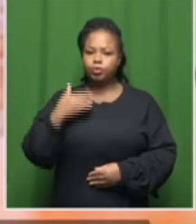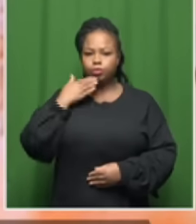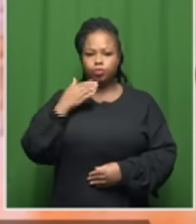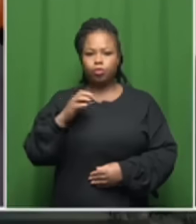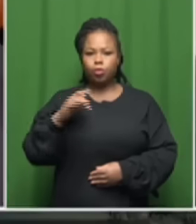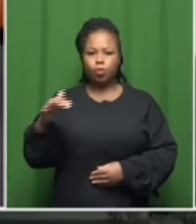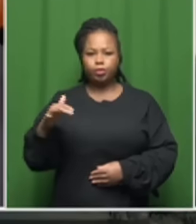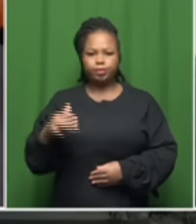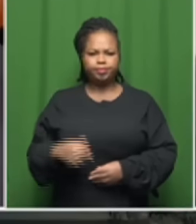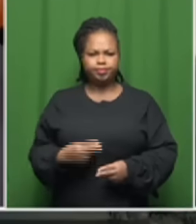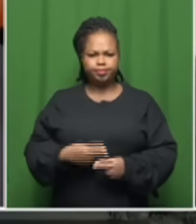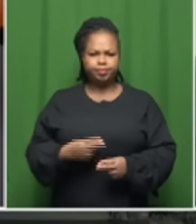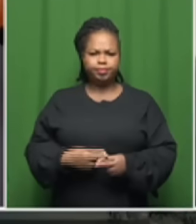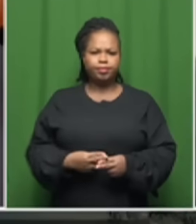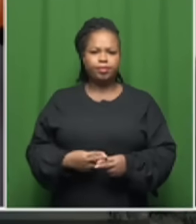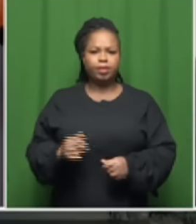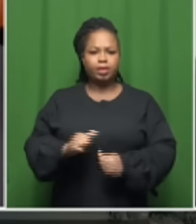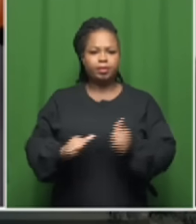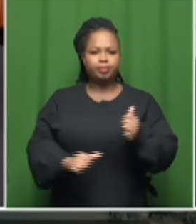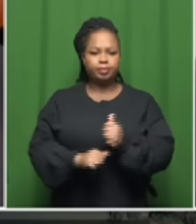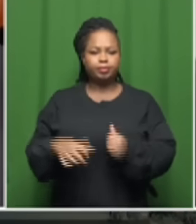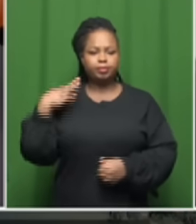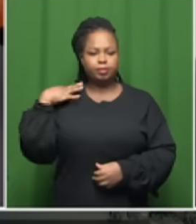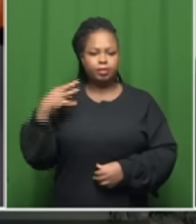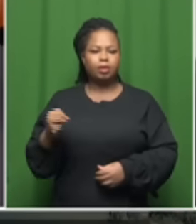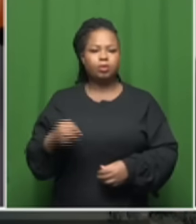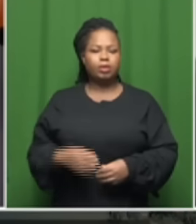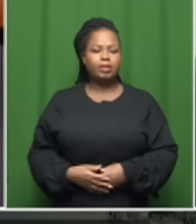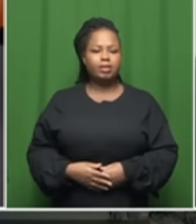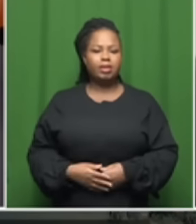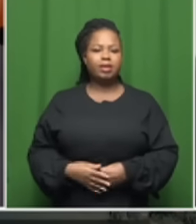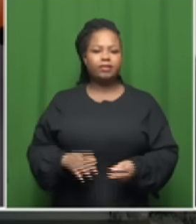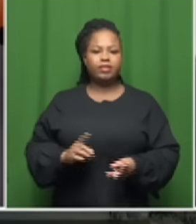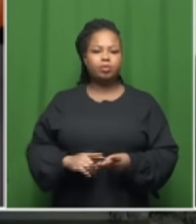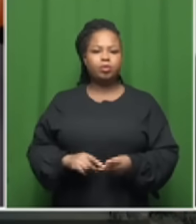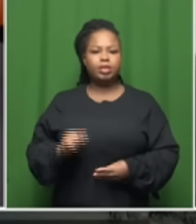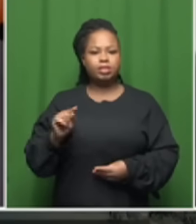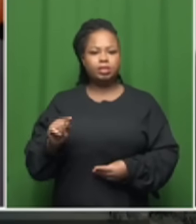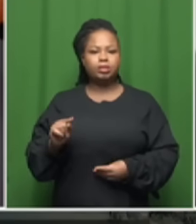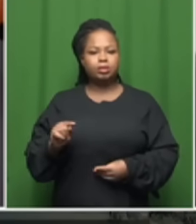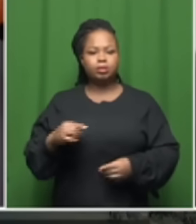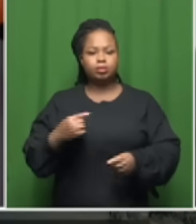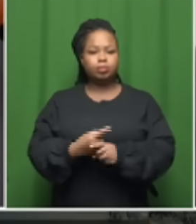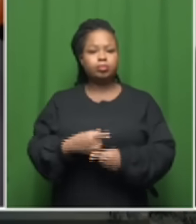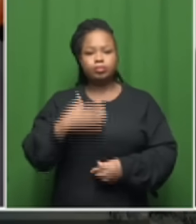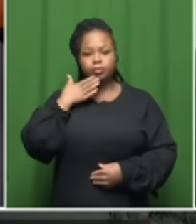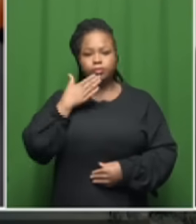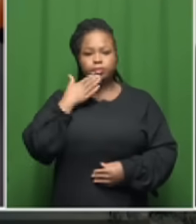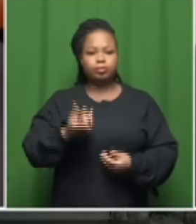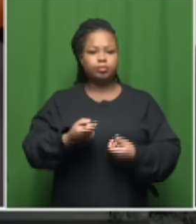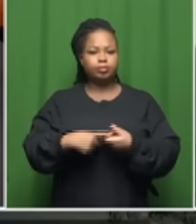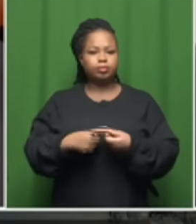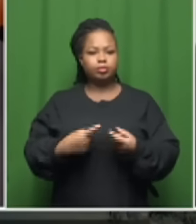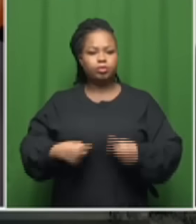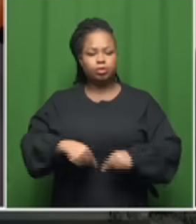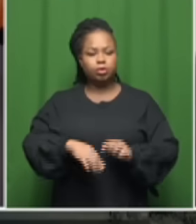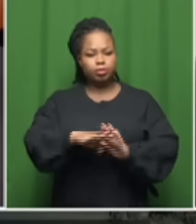Water and Sanitation Deputy Minister, David Mahlobo. Deputy Minister, thanks for joining us. It's good to have you on the